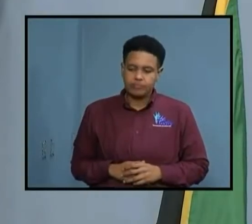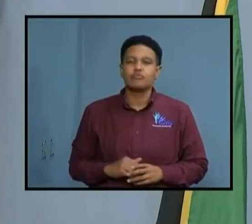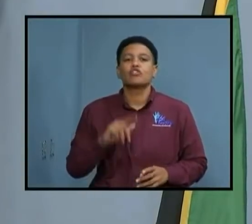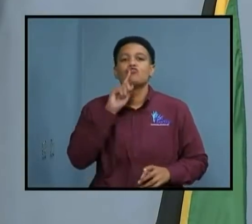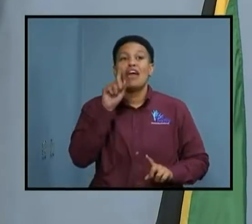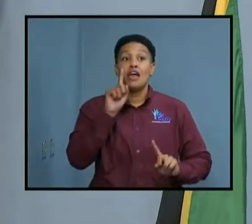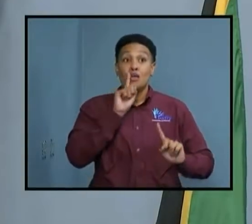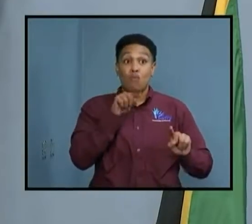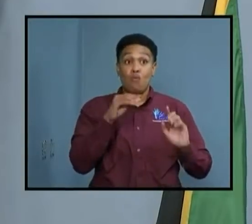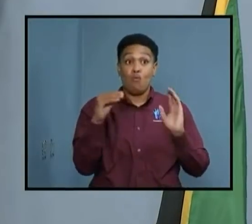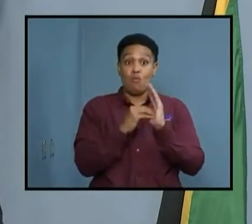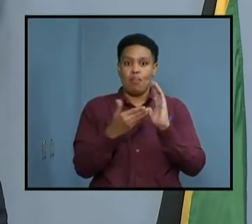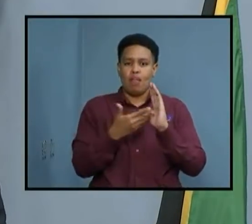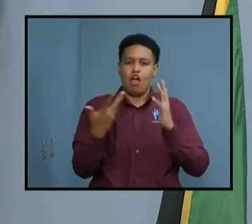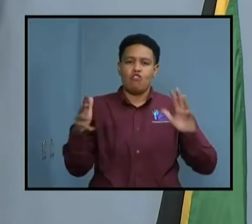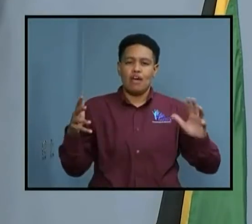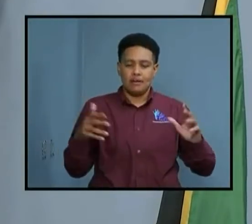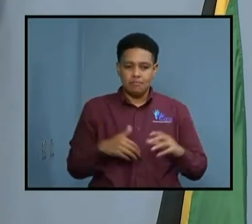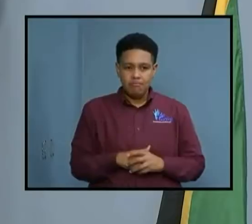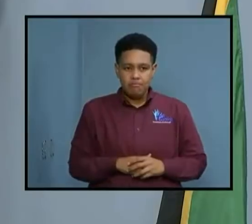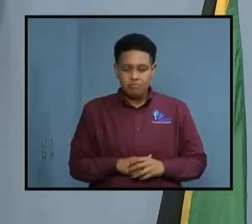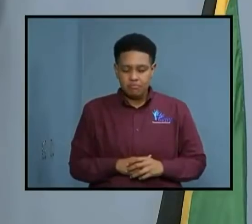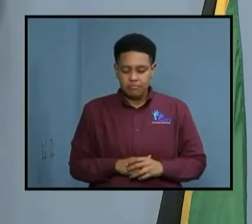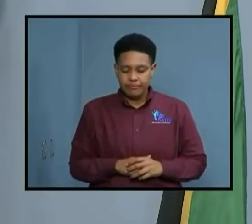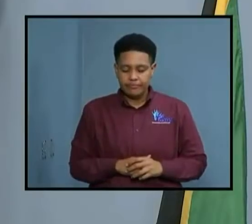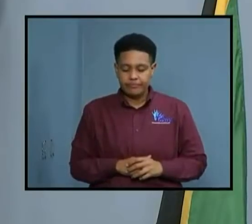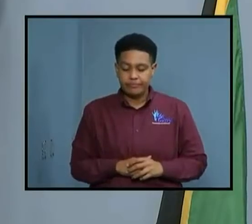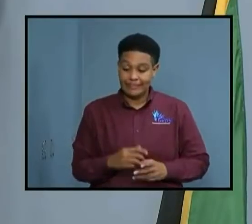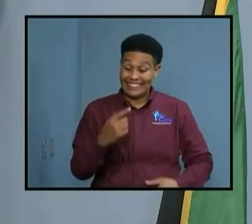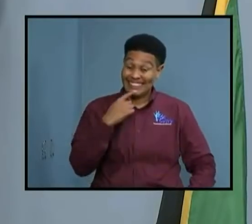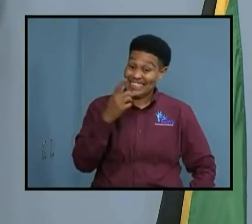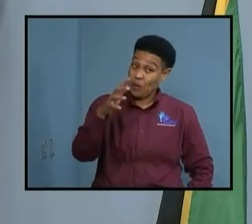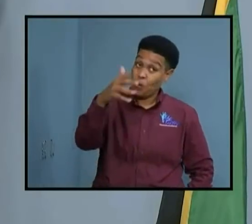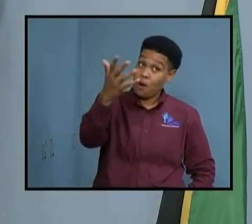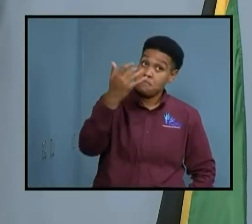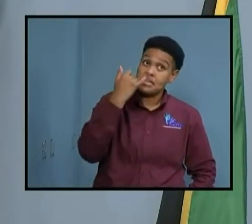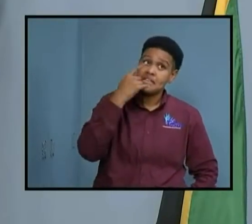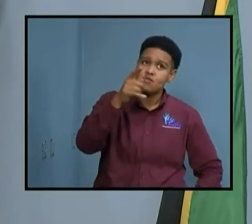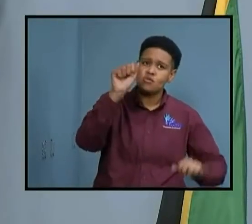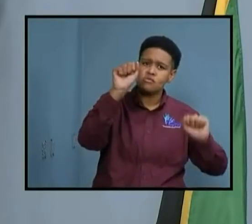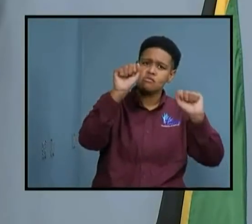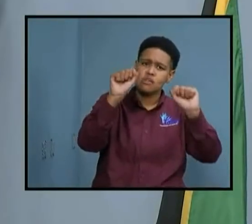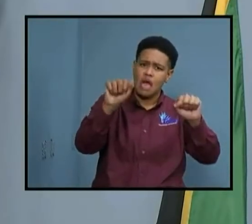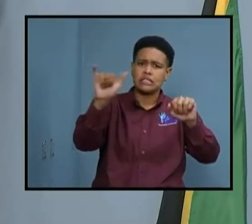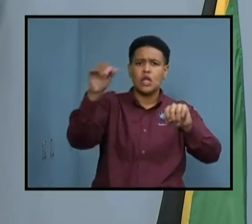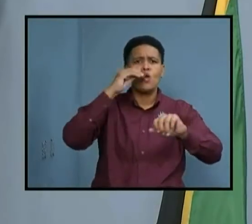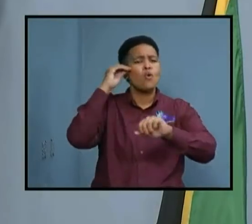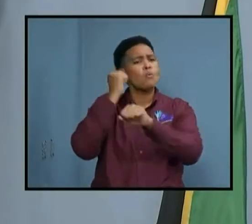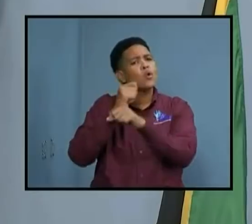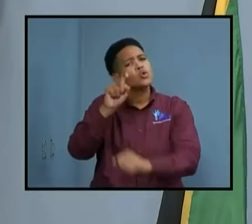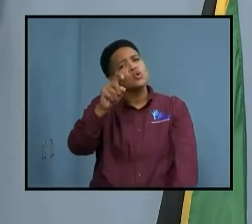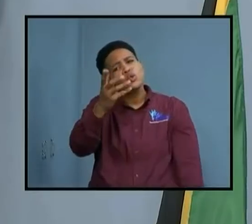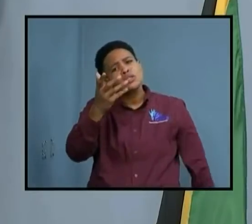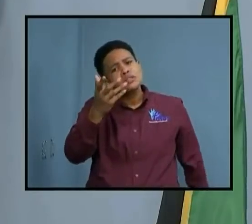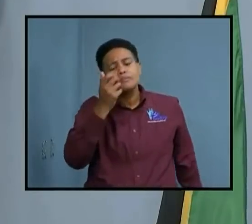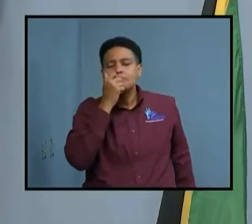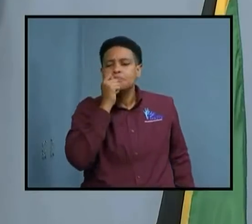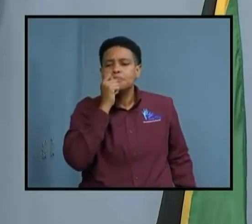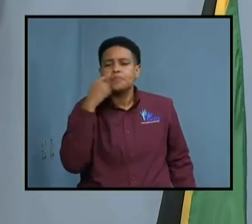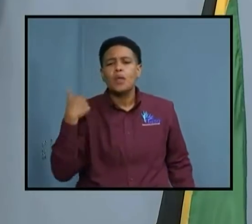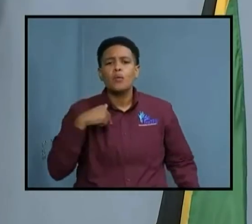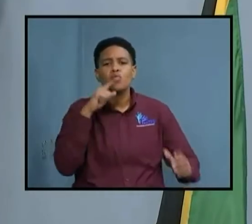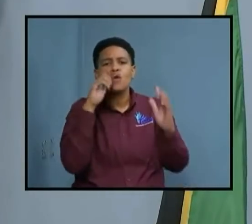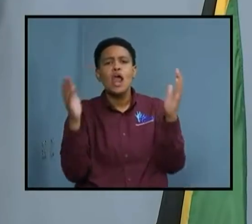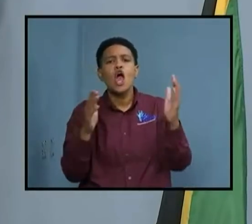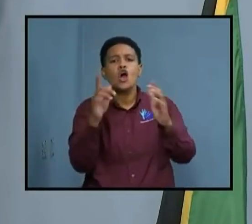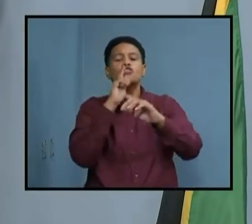in place already, which says that if you can work from home, you should. And we